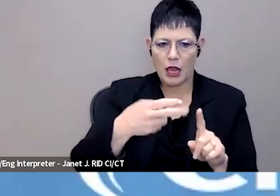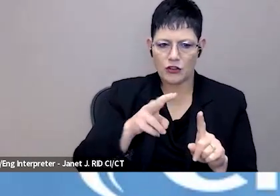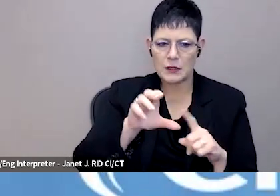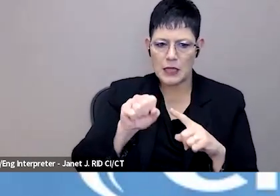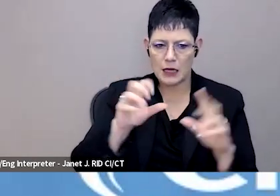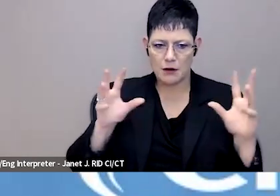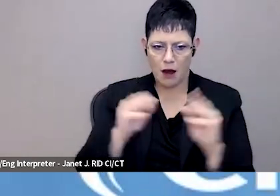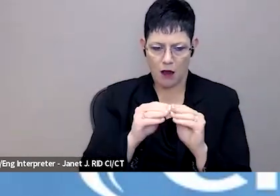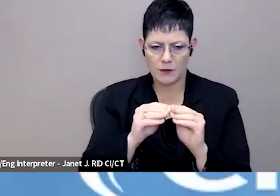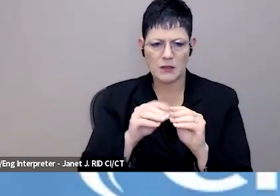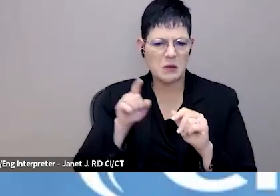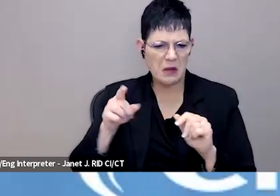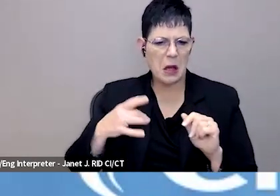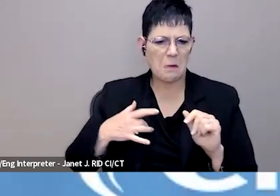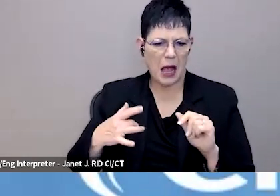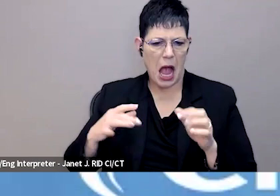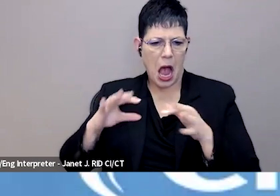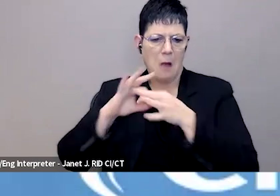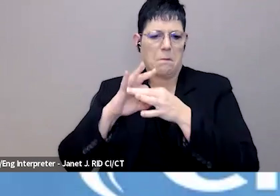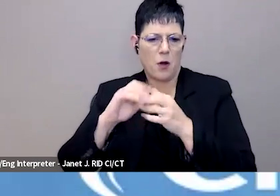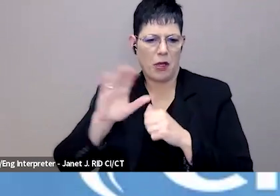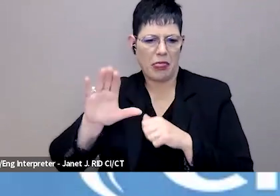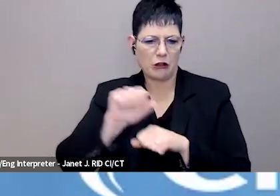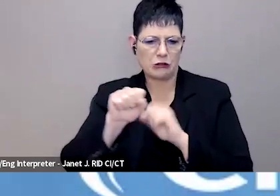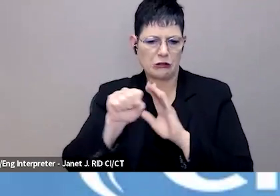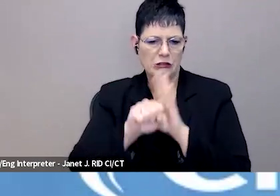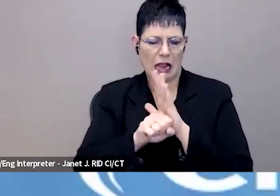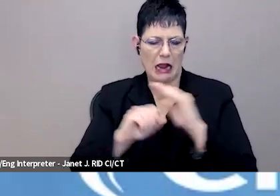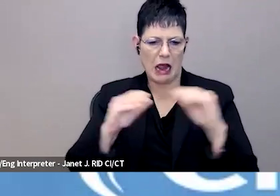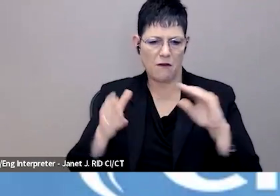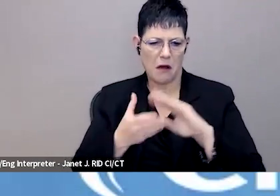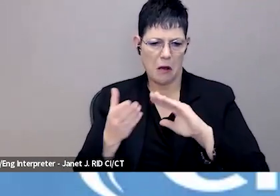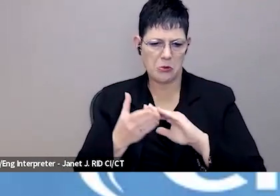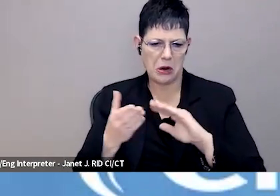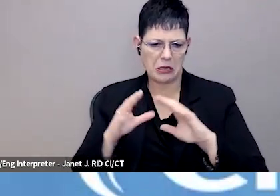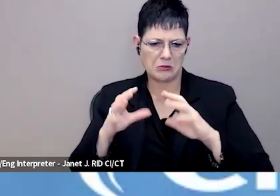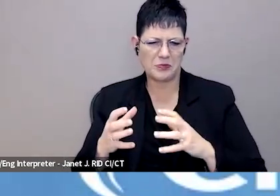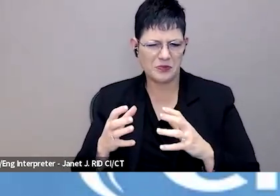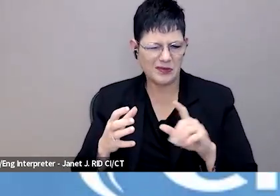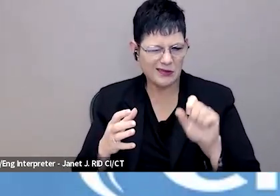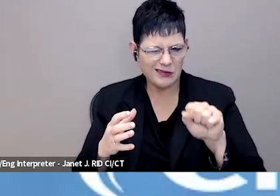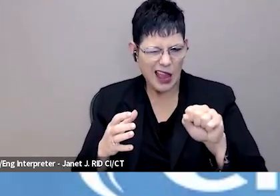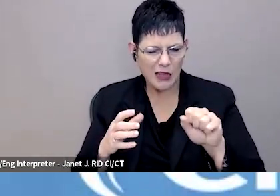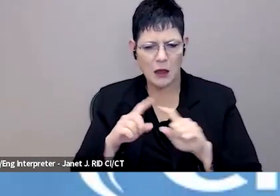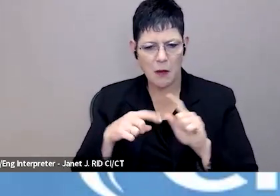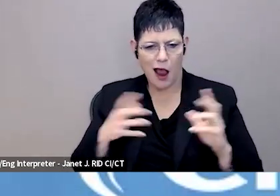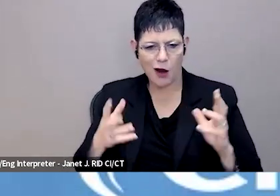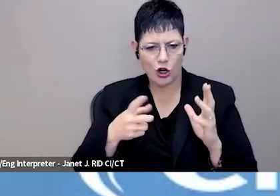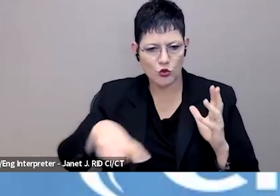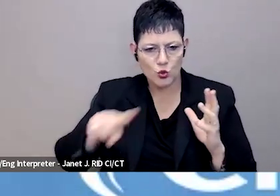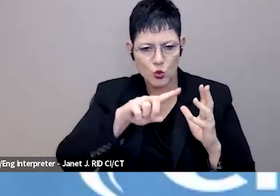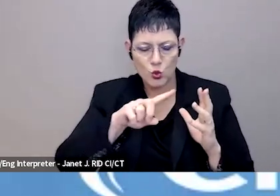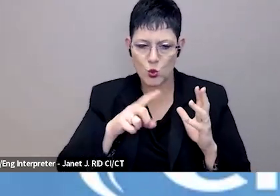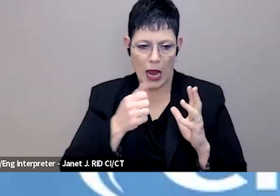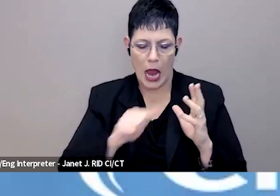and they certainly work closely with their state operating agencies. So I think it is. But I would encourage everyone who